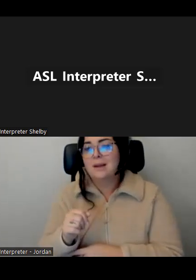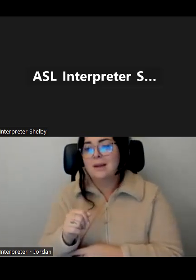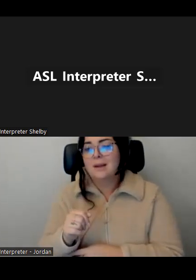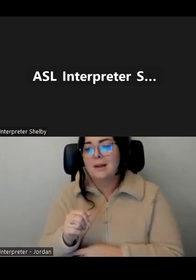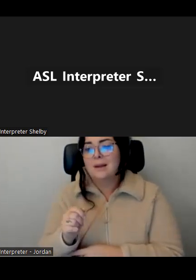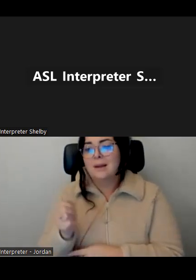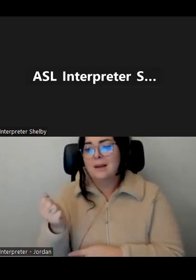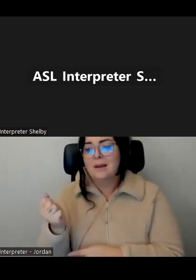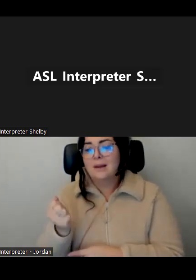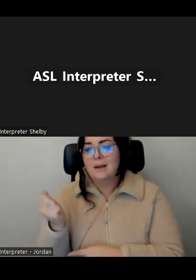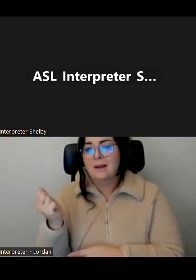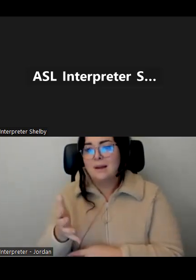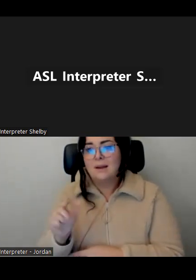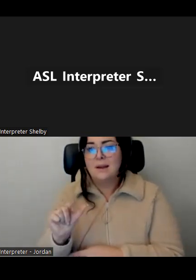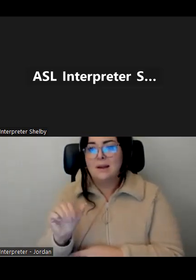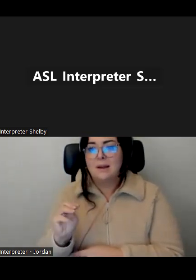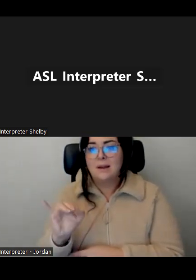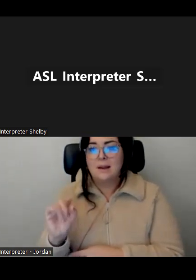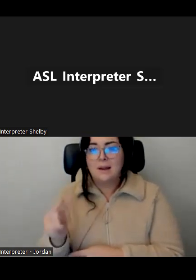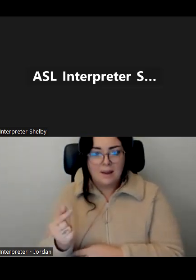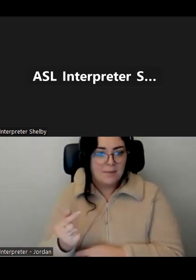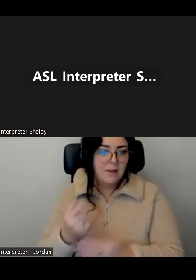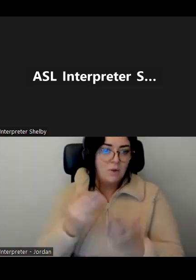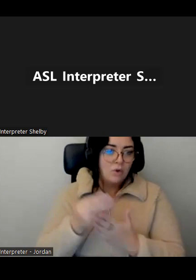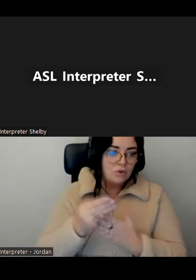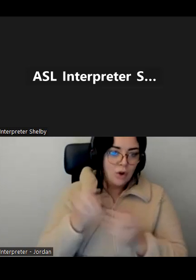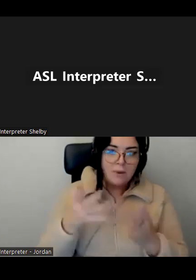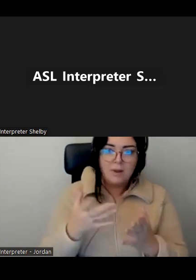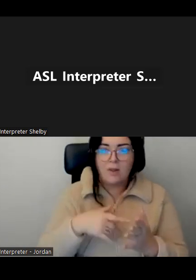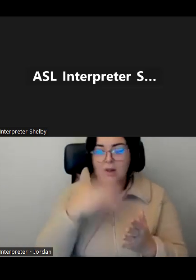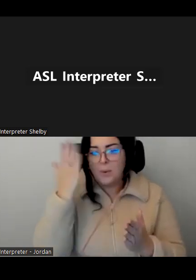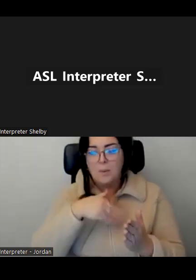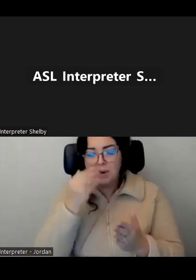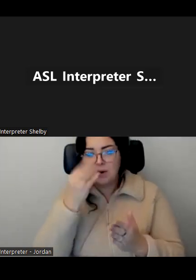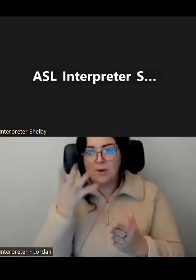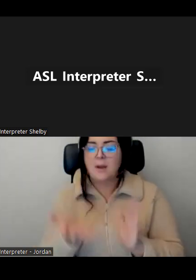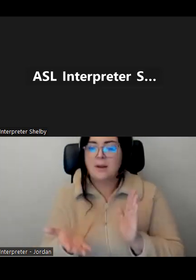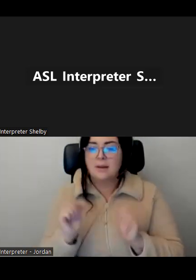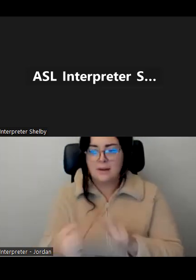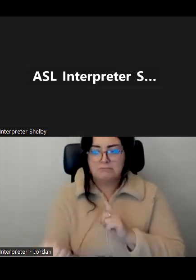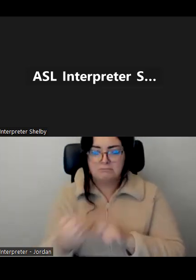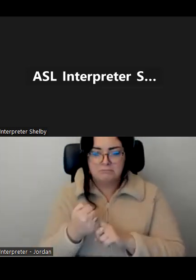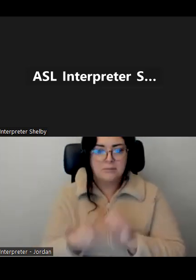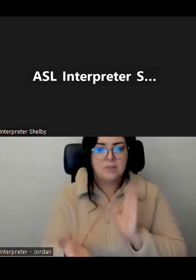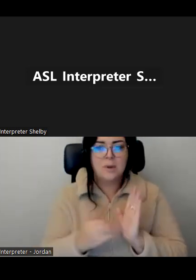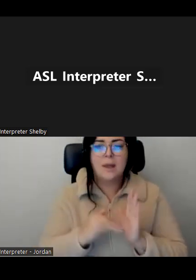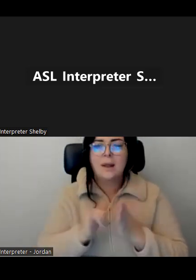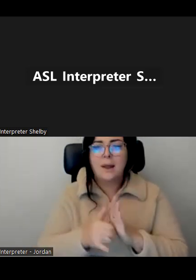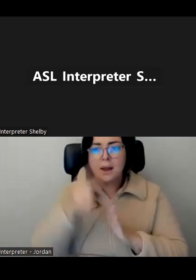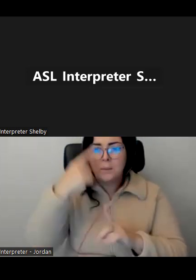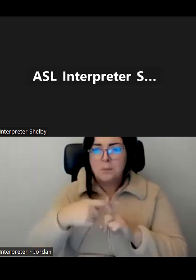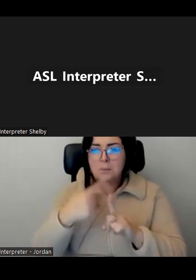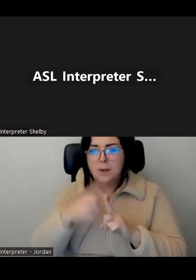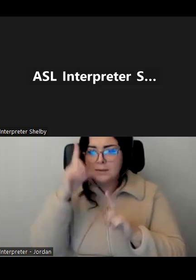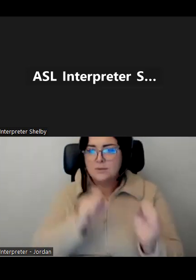things can negatively impact our lives. So we want to focus on the positive ways of managing stress as much